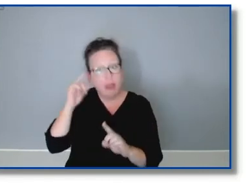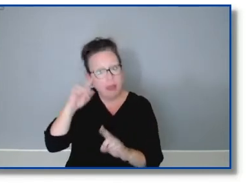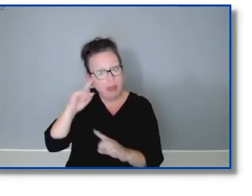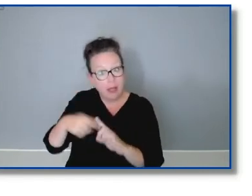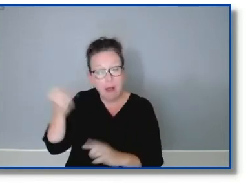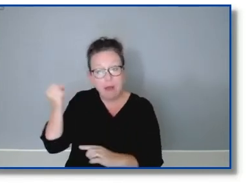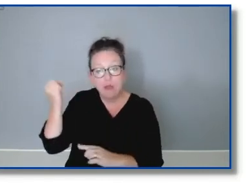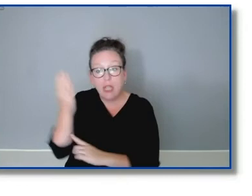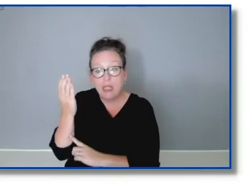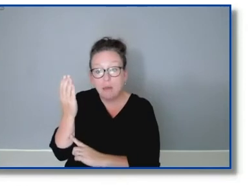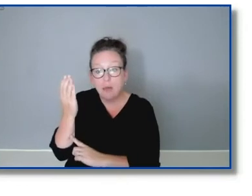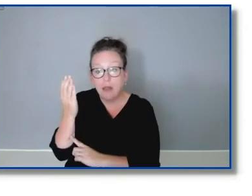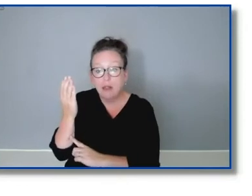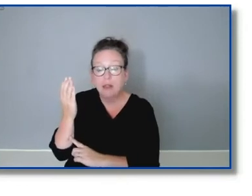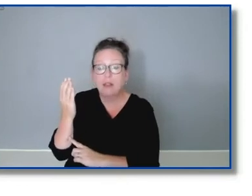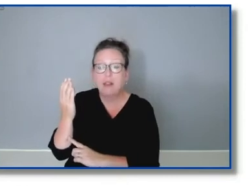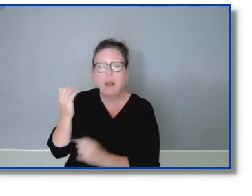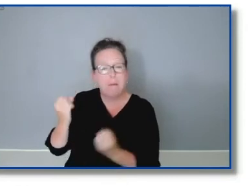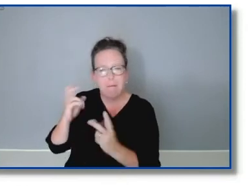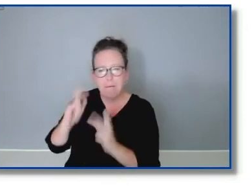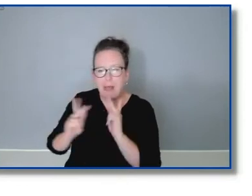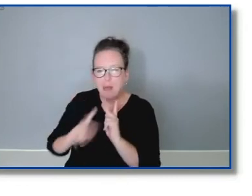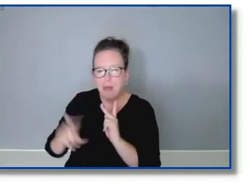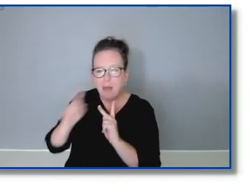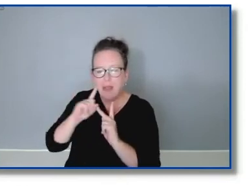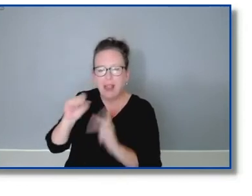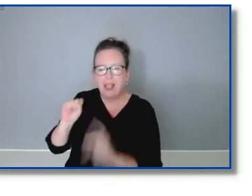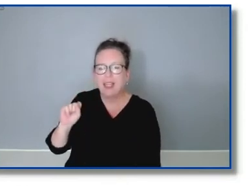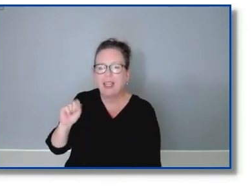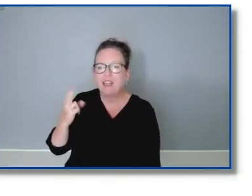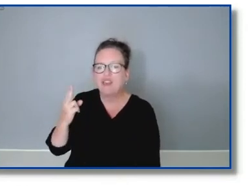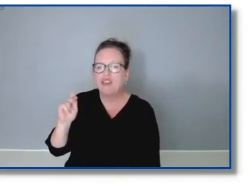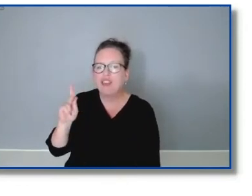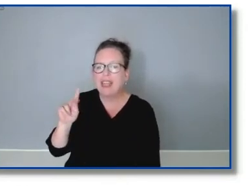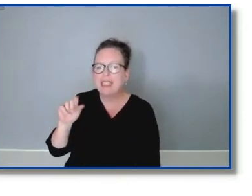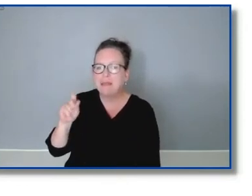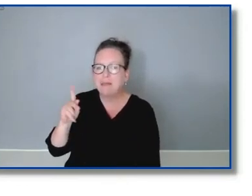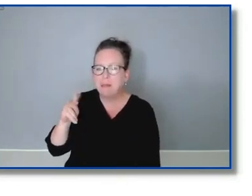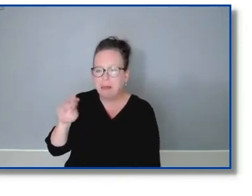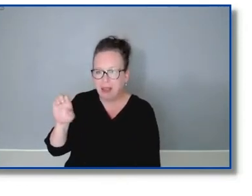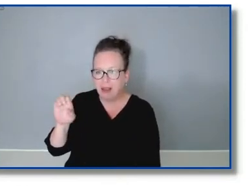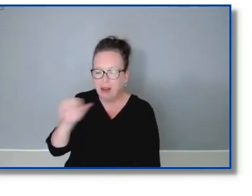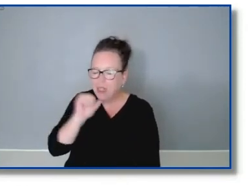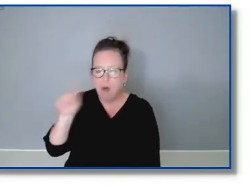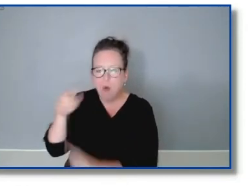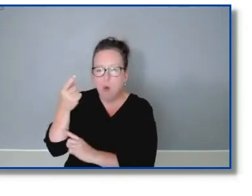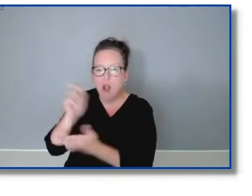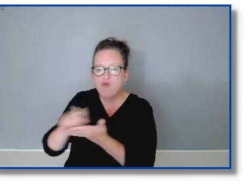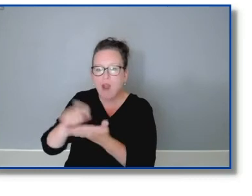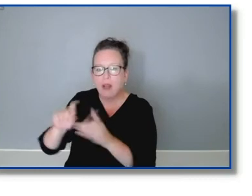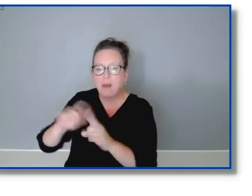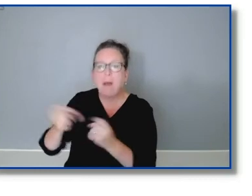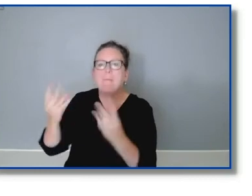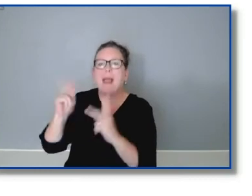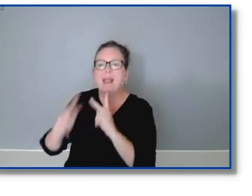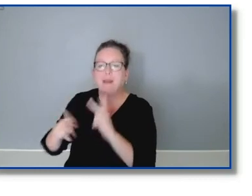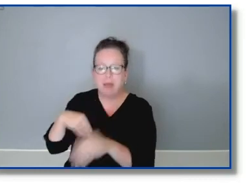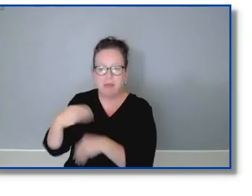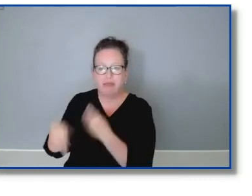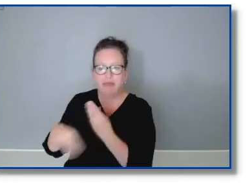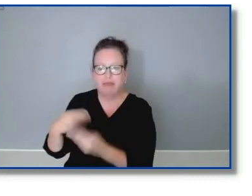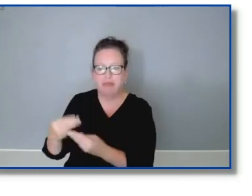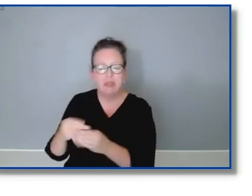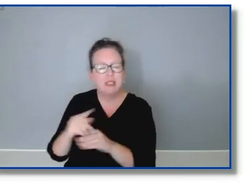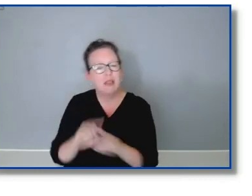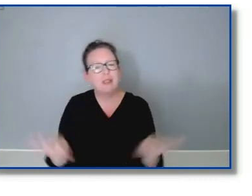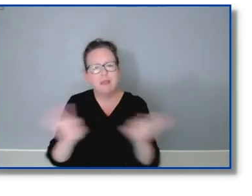there were many people who contributed to what we now know as the oeuvre of Shakespeare. And so we have to change the way that we think